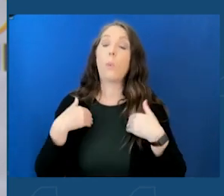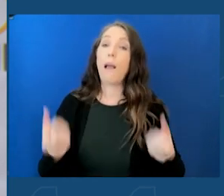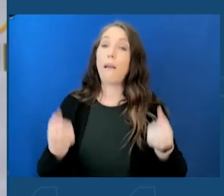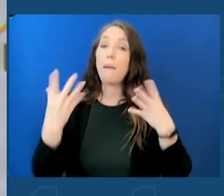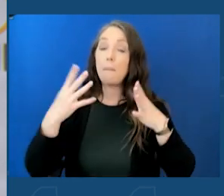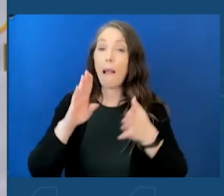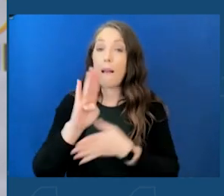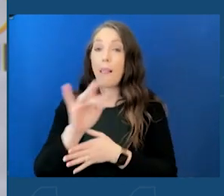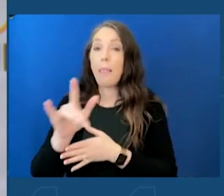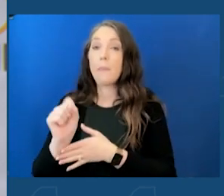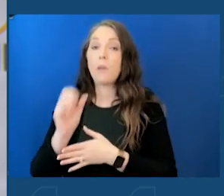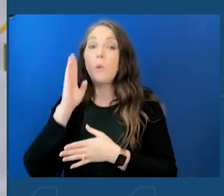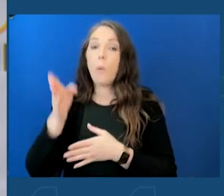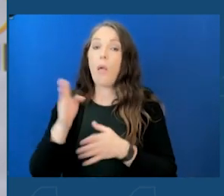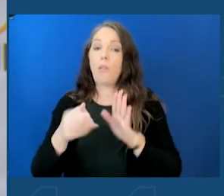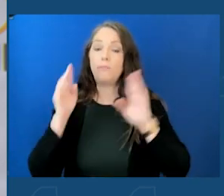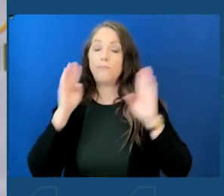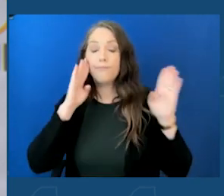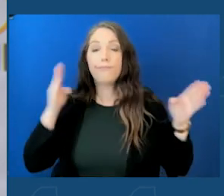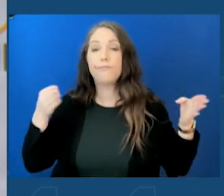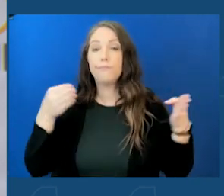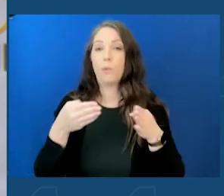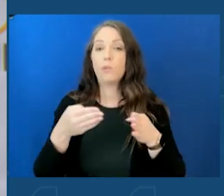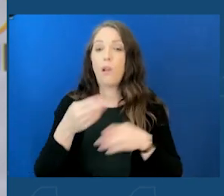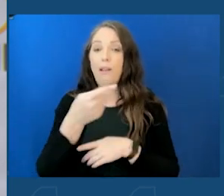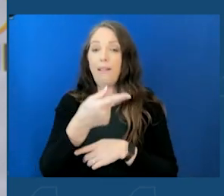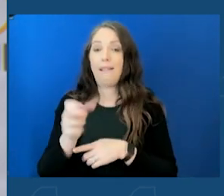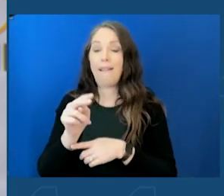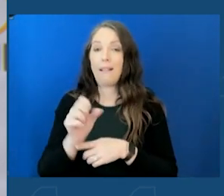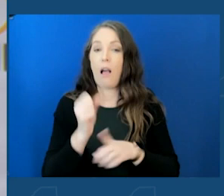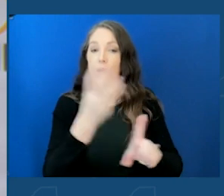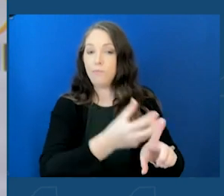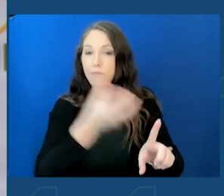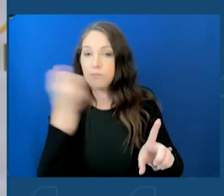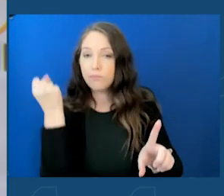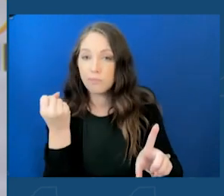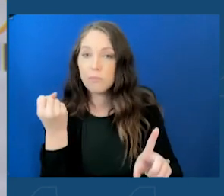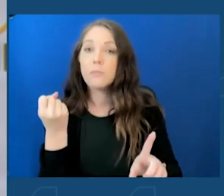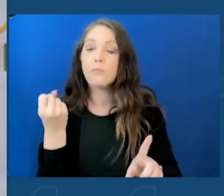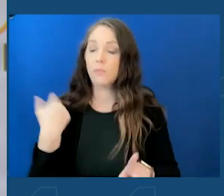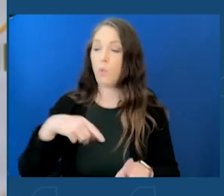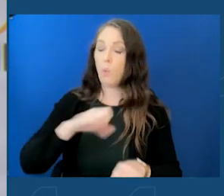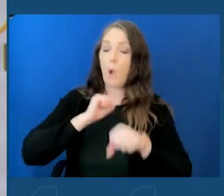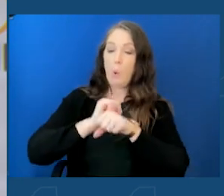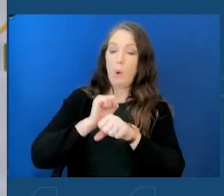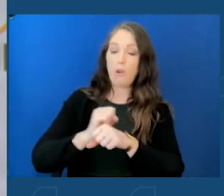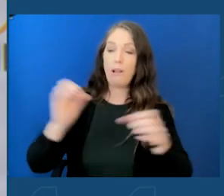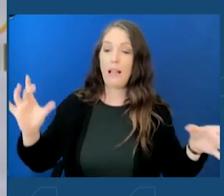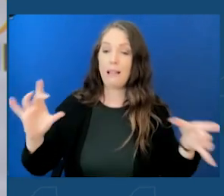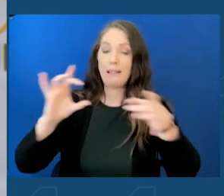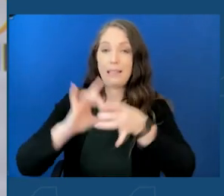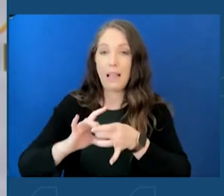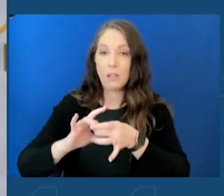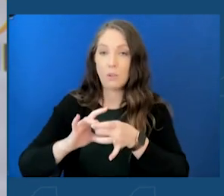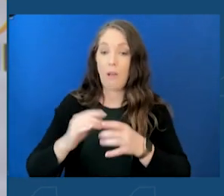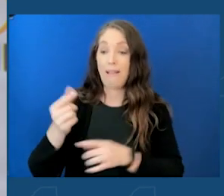violence defendants. And we are working directly between this connection between the proliferation of guns,